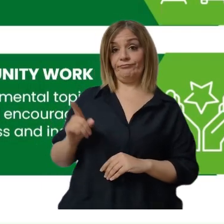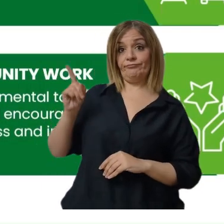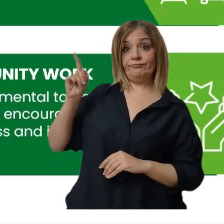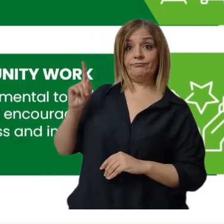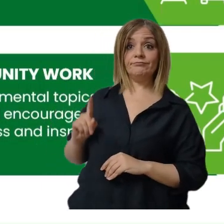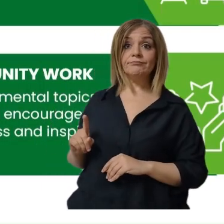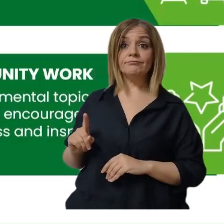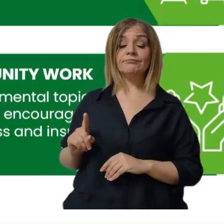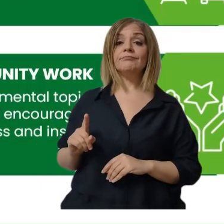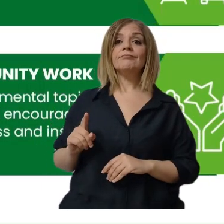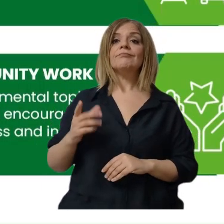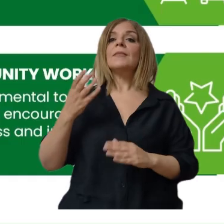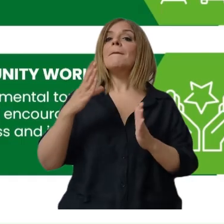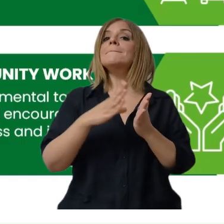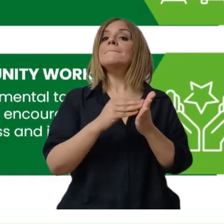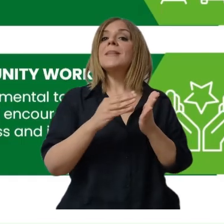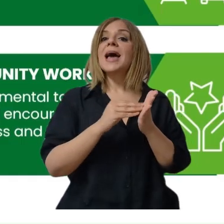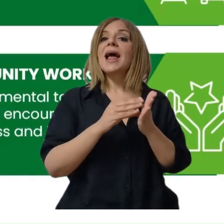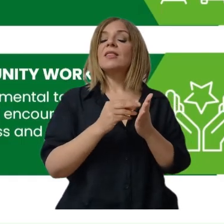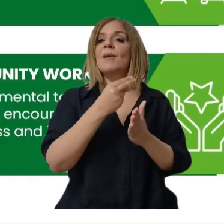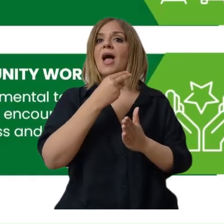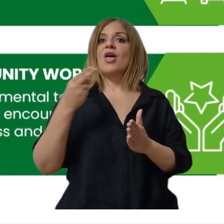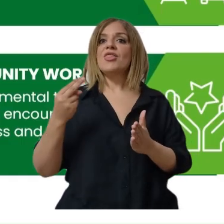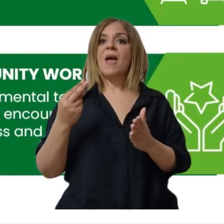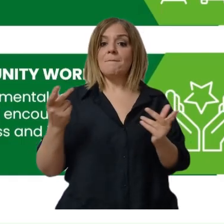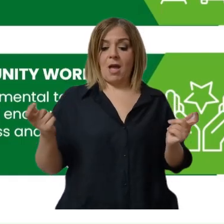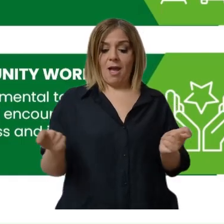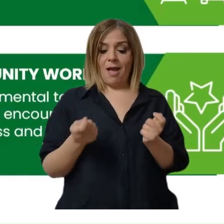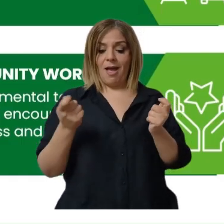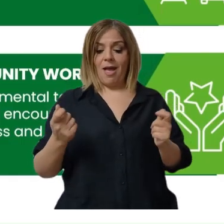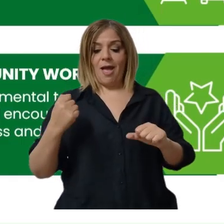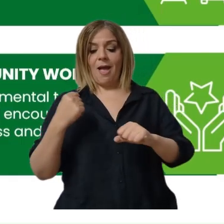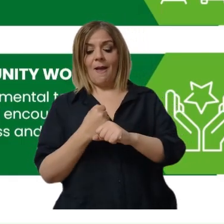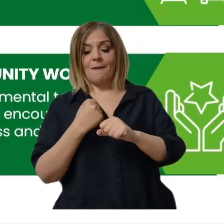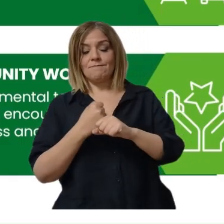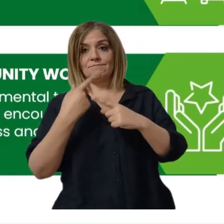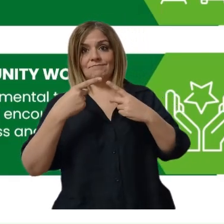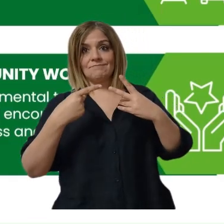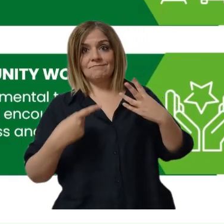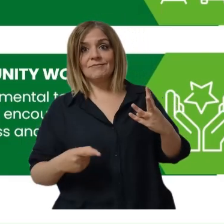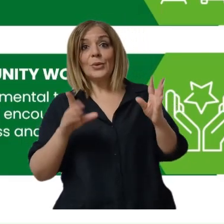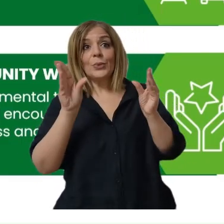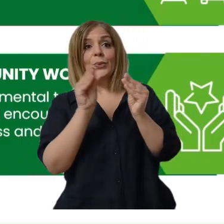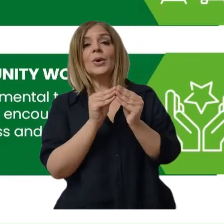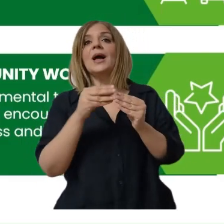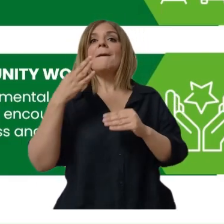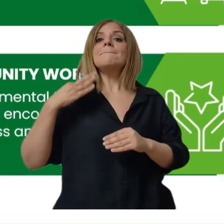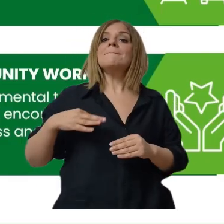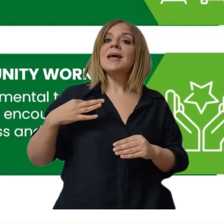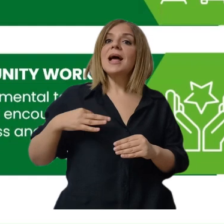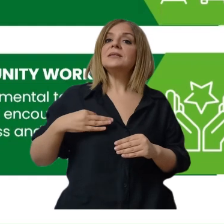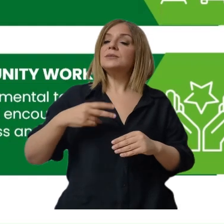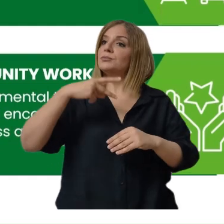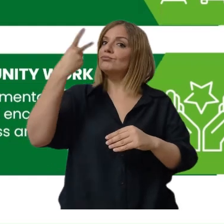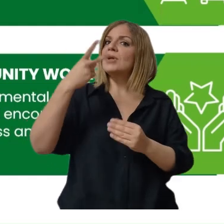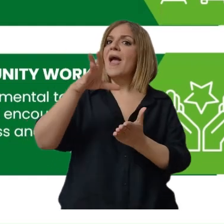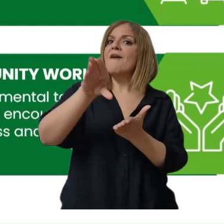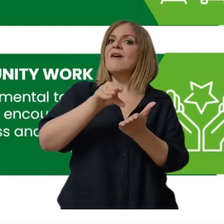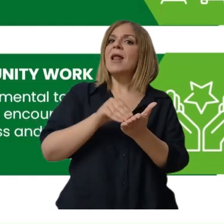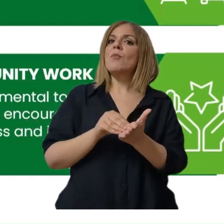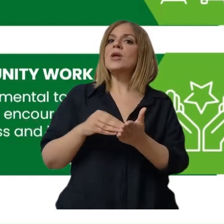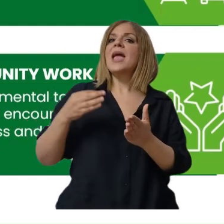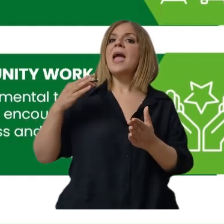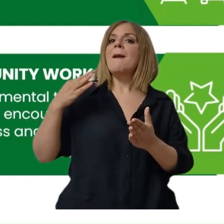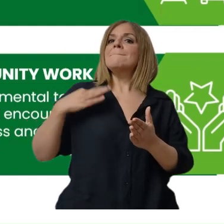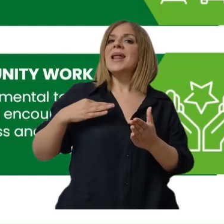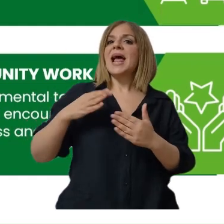Here, there are some examples across professions that we can see that green skills can be applied